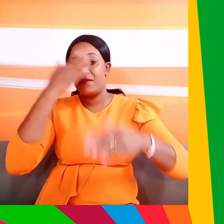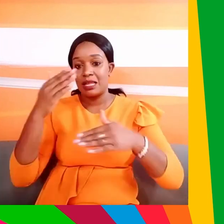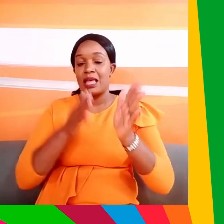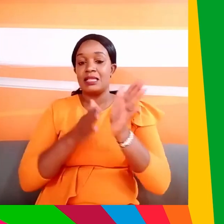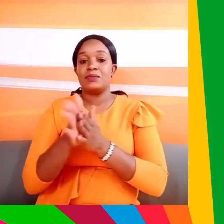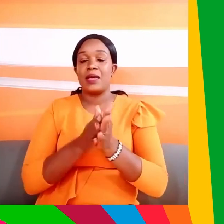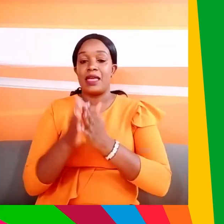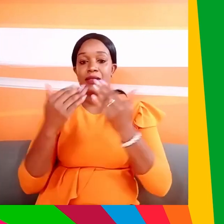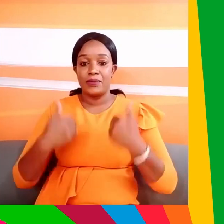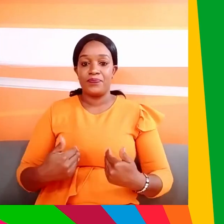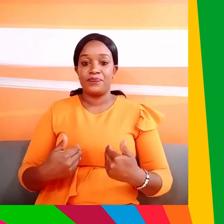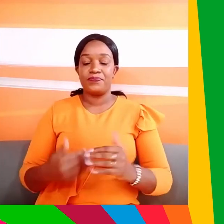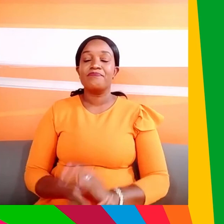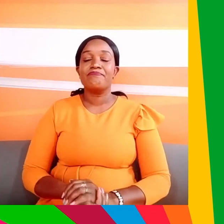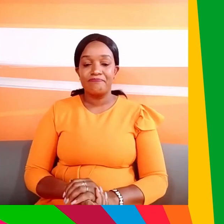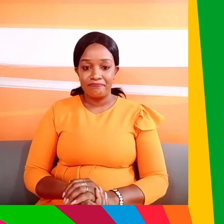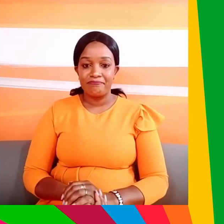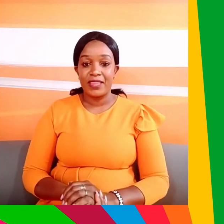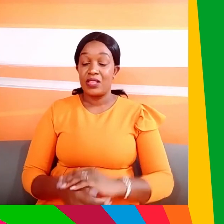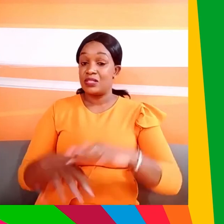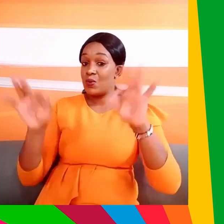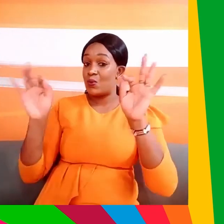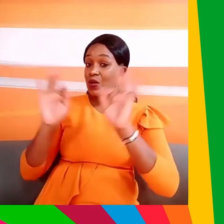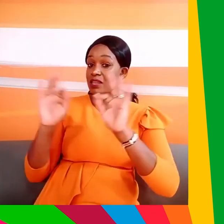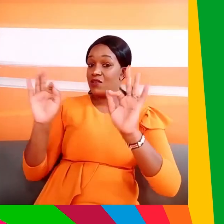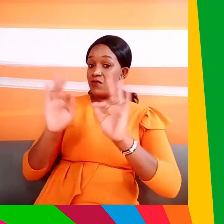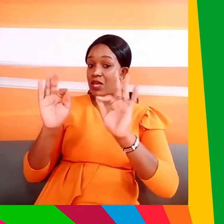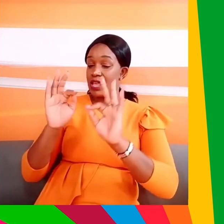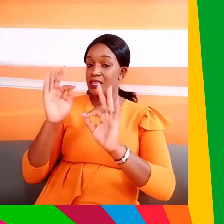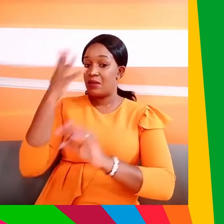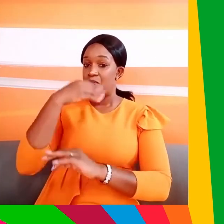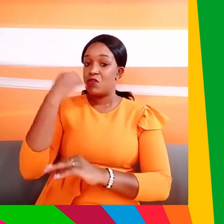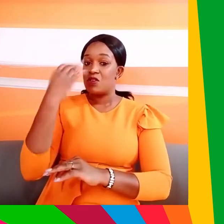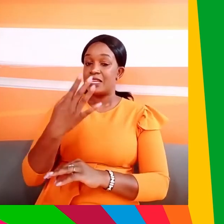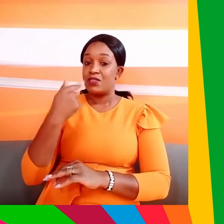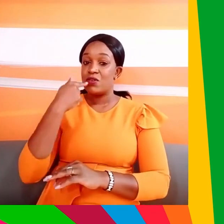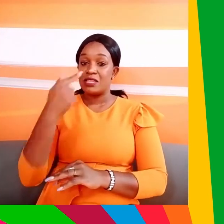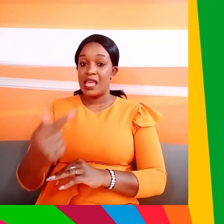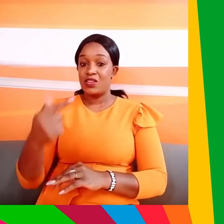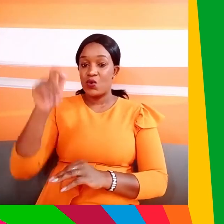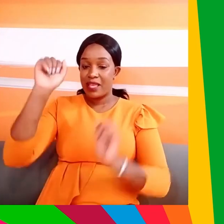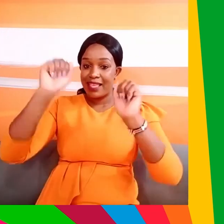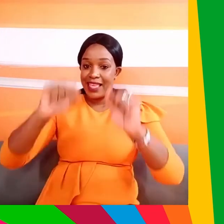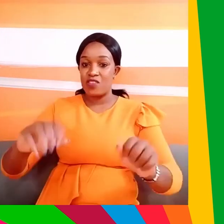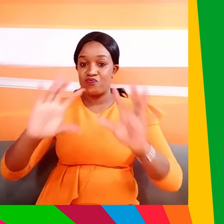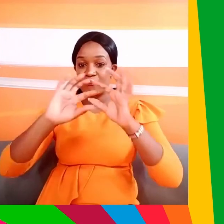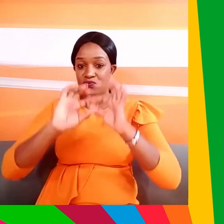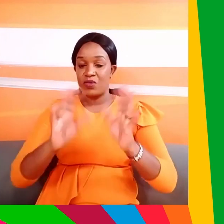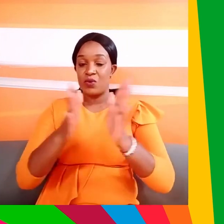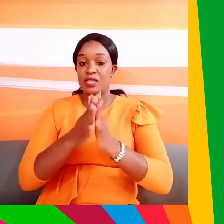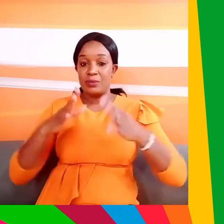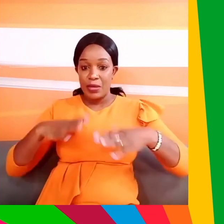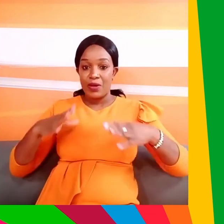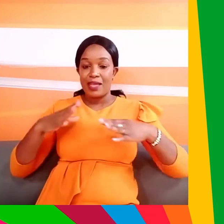That's wonderful. And the beauty of these platforms, as you say, is we can connect in a way that we never were able to before. And it really creates